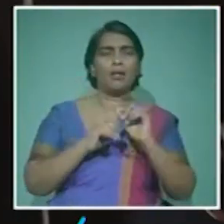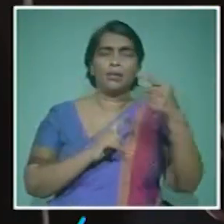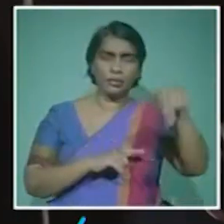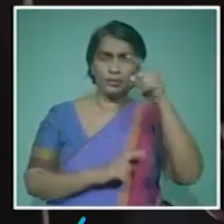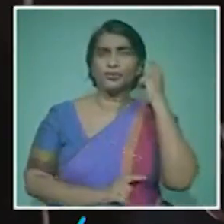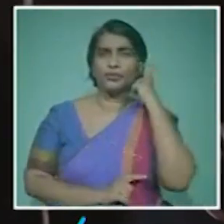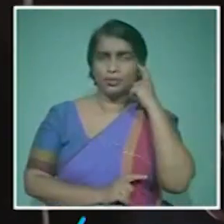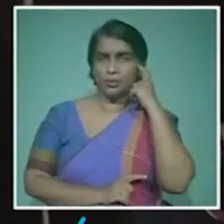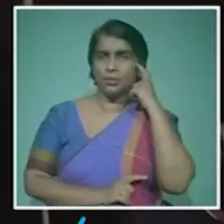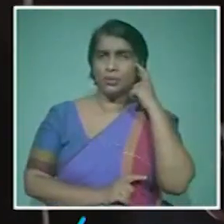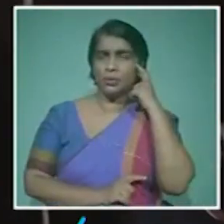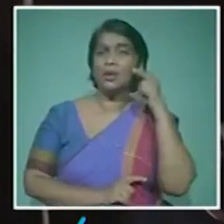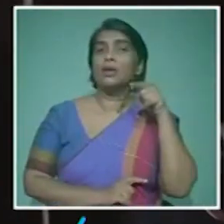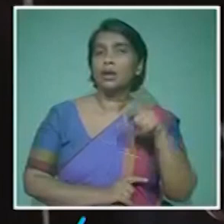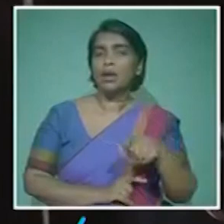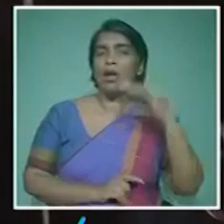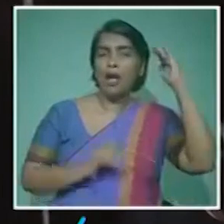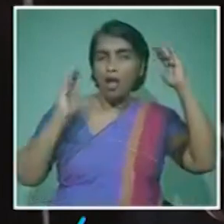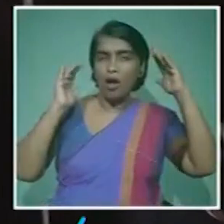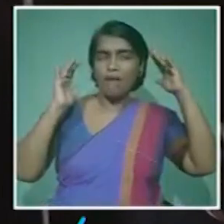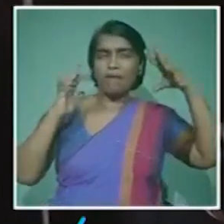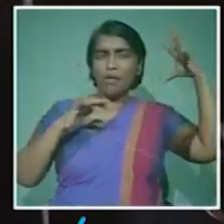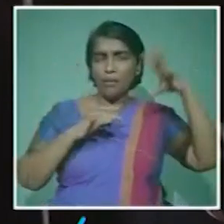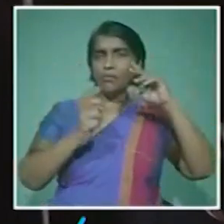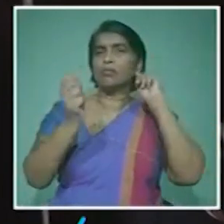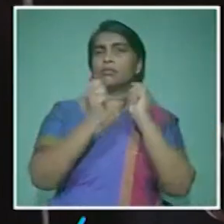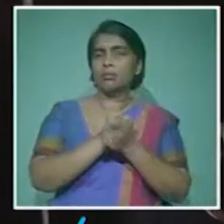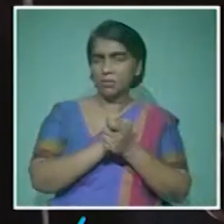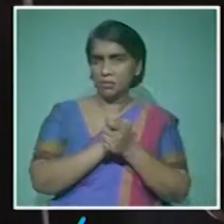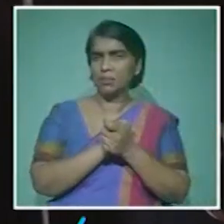one. Mokada me deshaguna viparyasa siduwanne